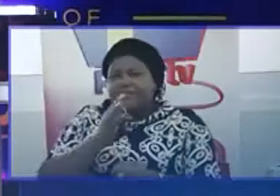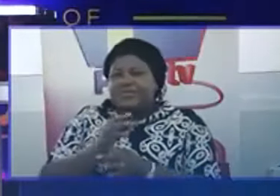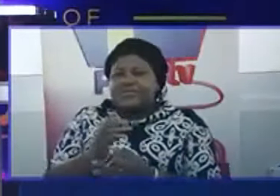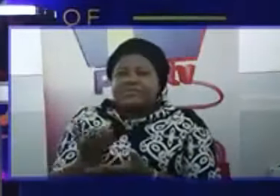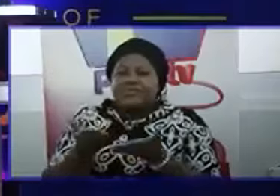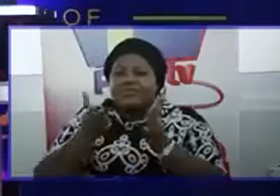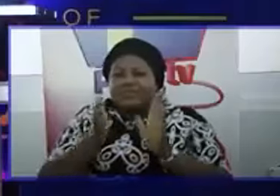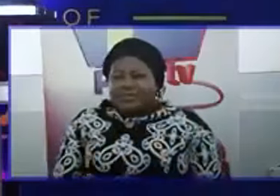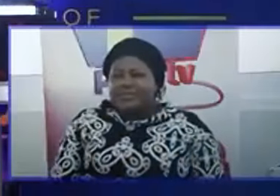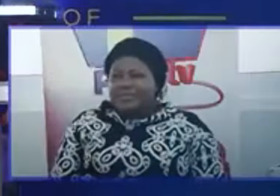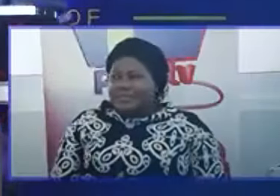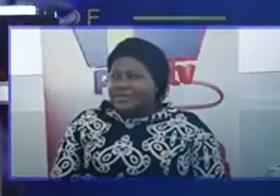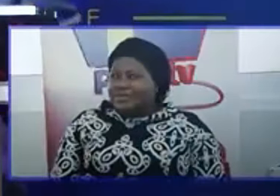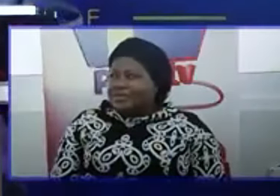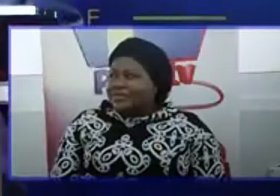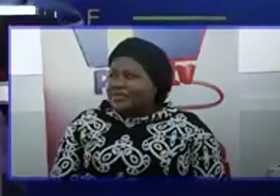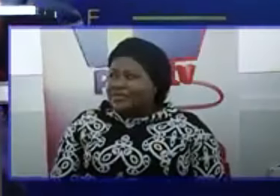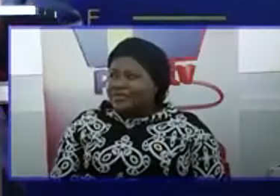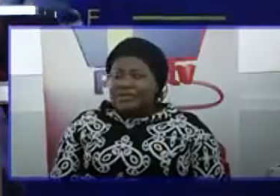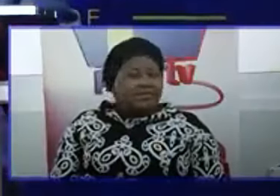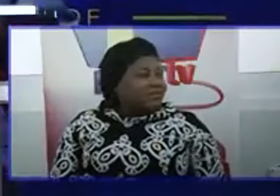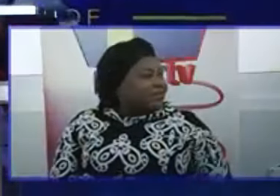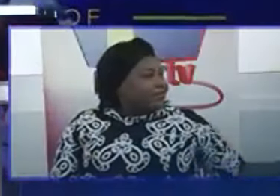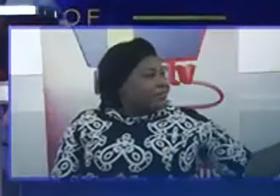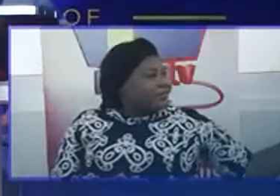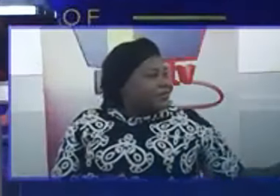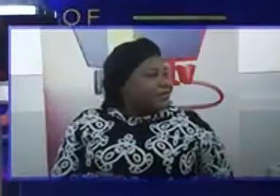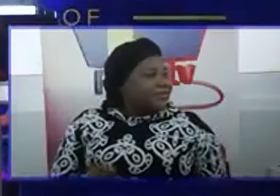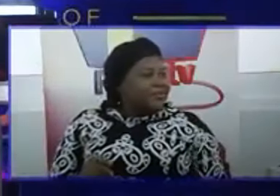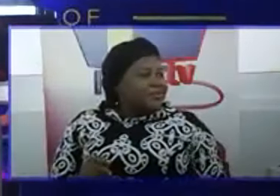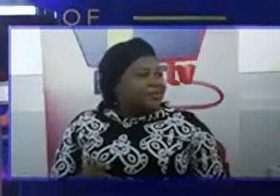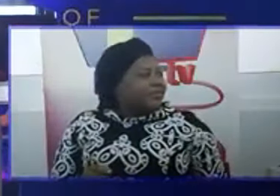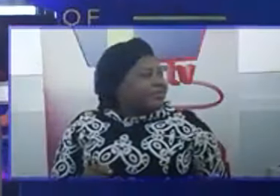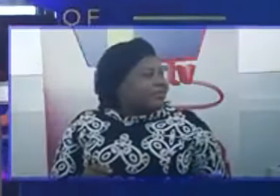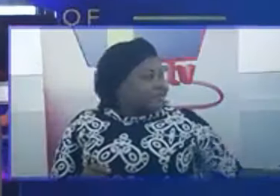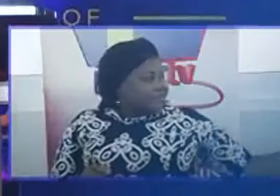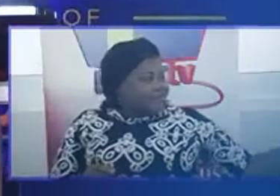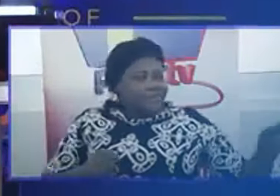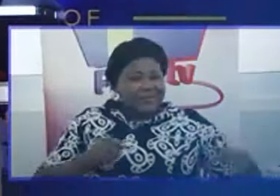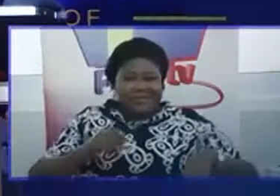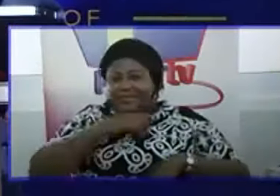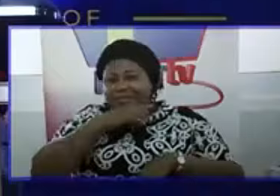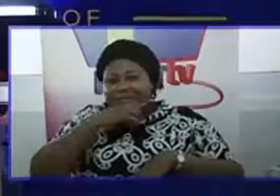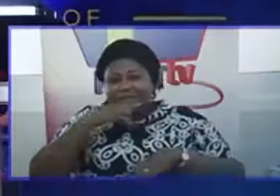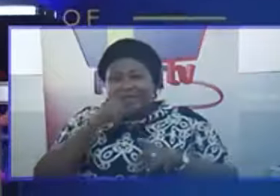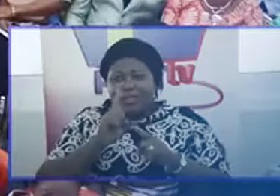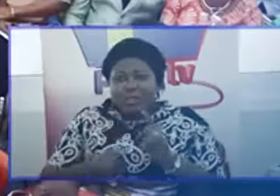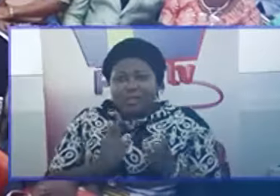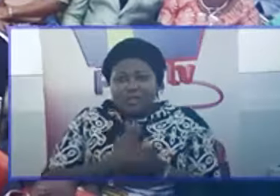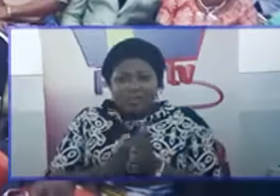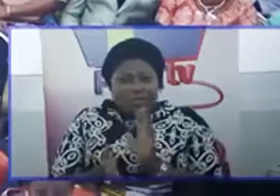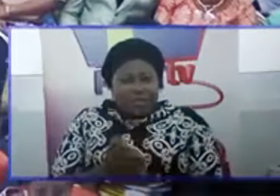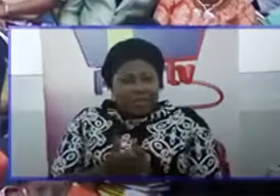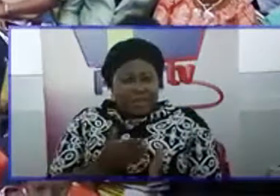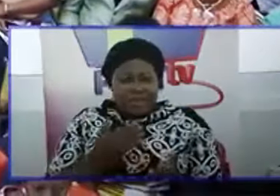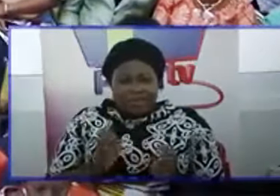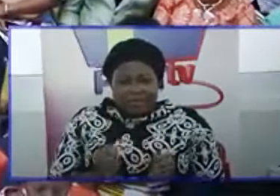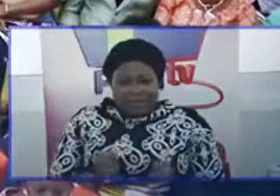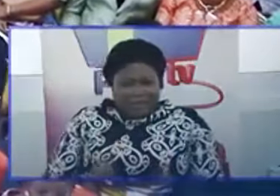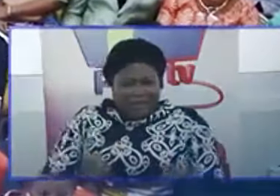is the ability he also gave you. For you to be an effective business person, you need